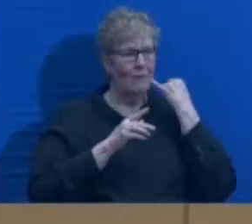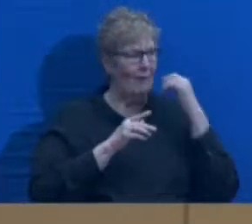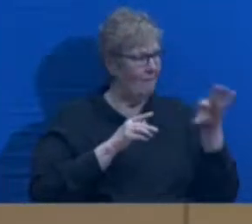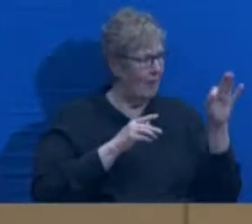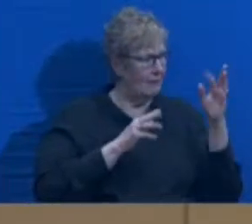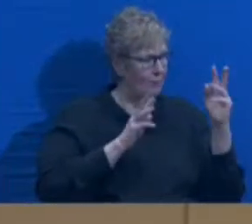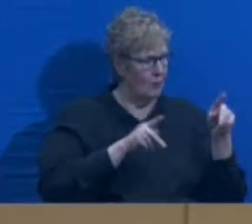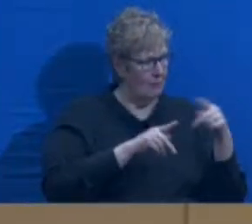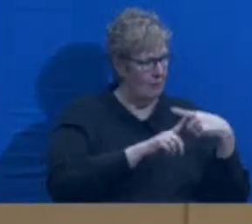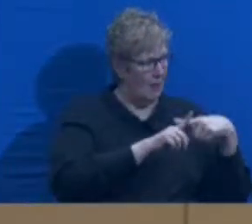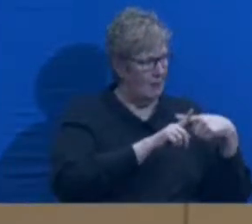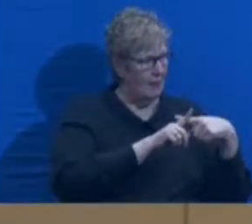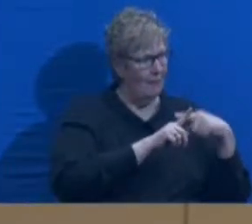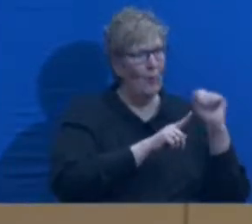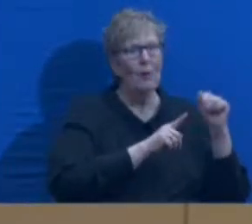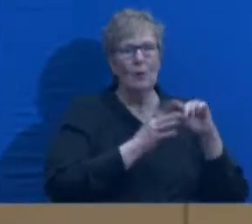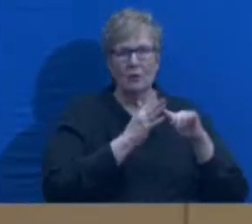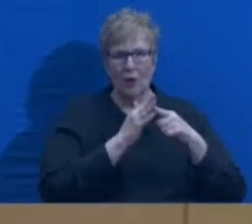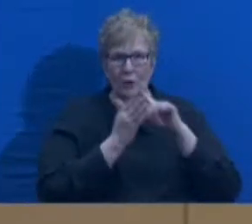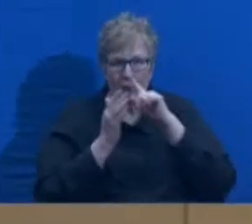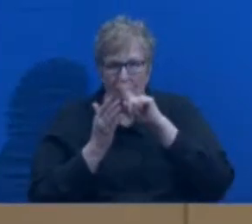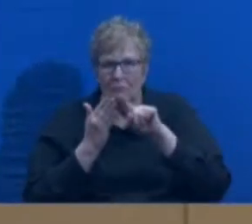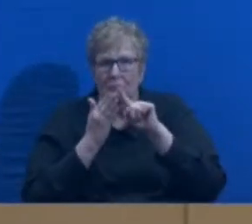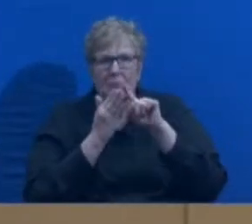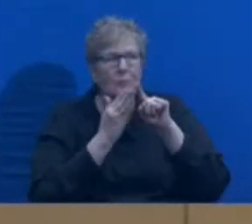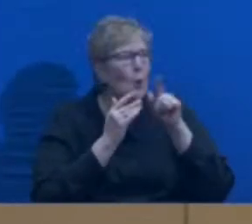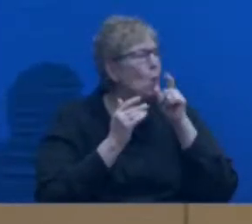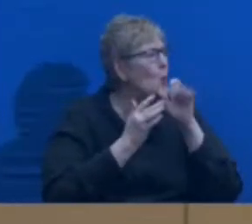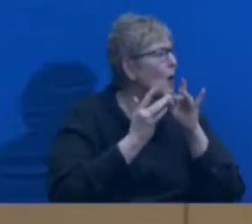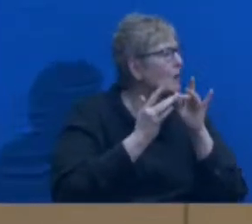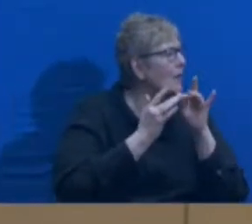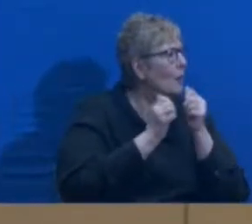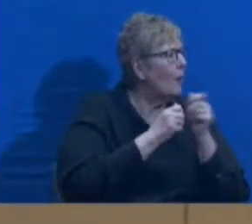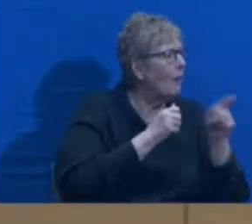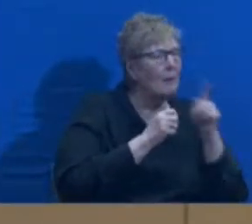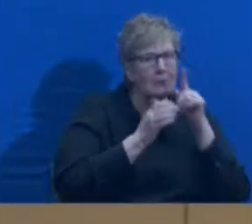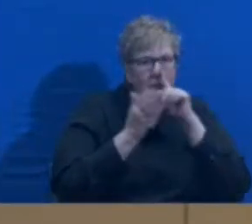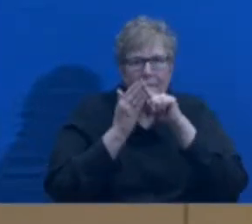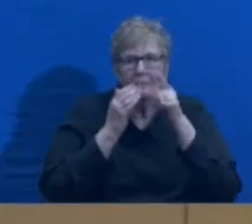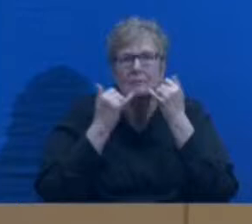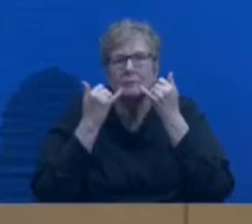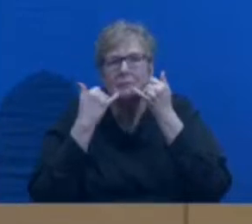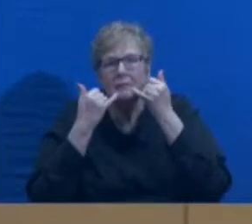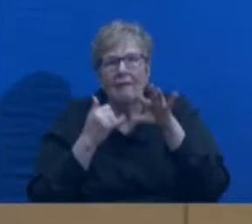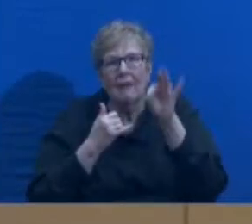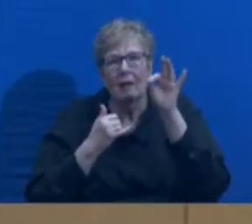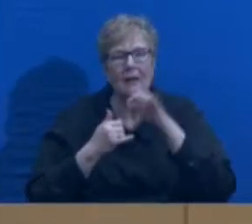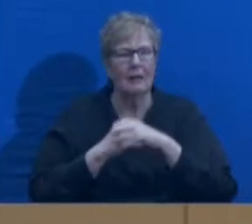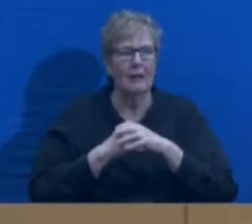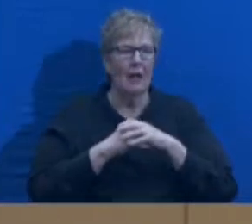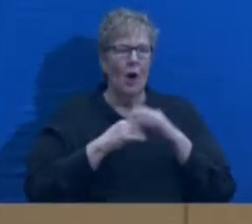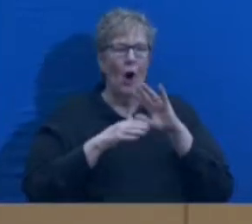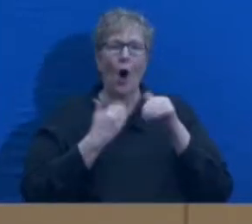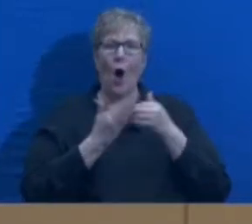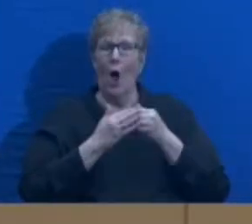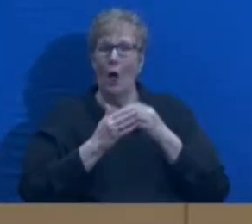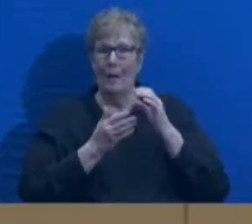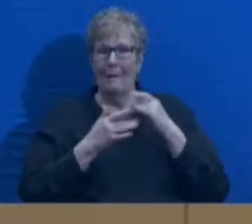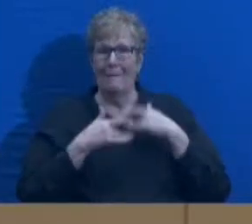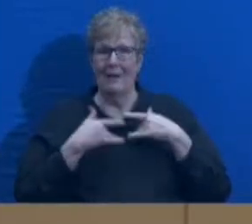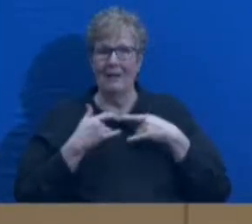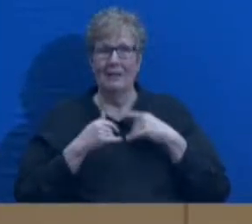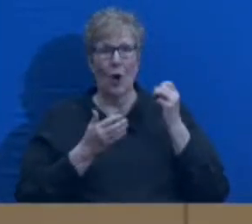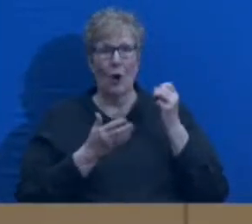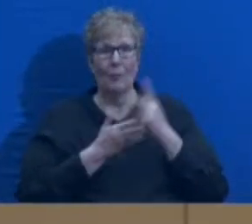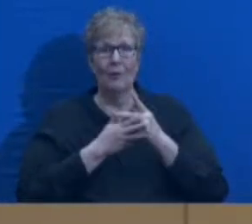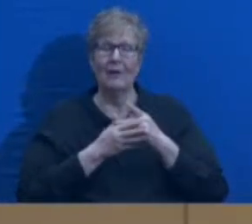do. For all of the venues, the only events and meetings that are approved to occur are the ones necessary